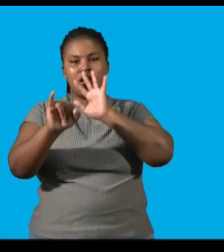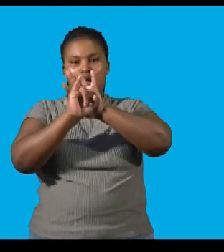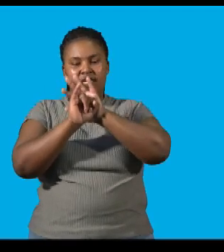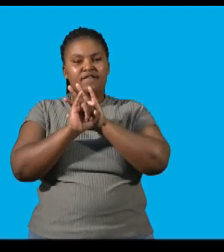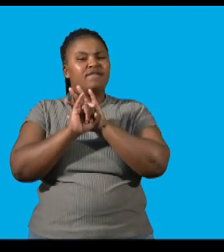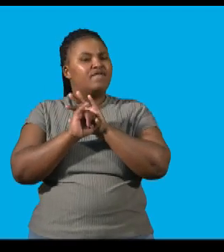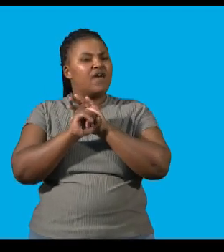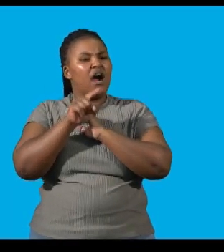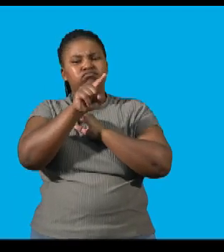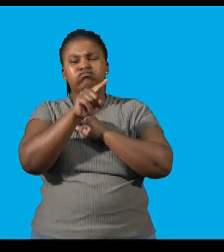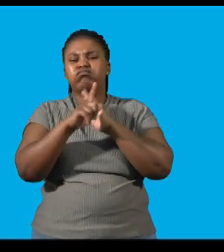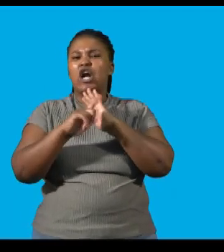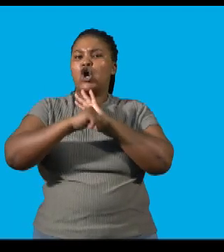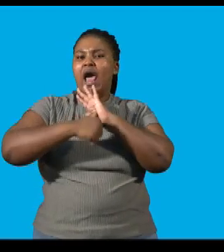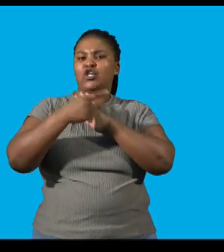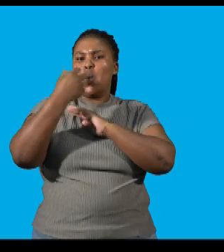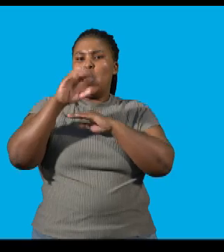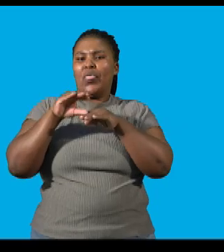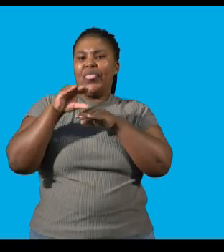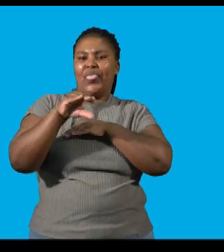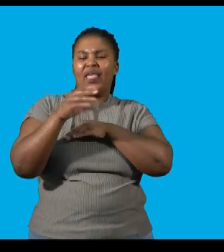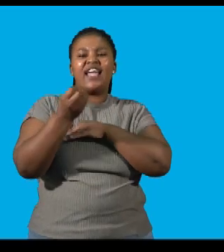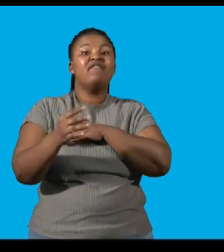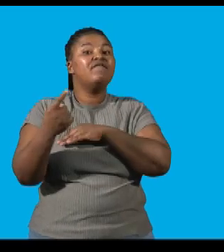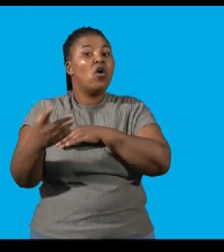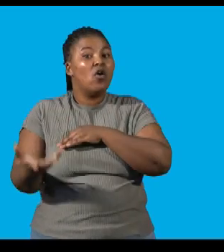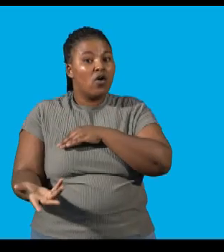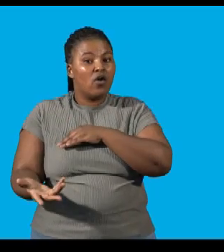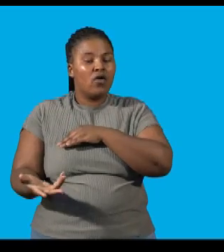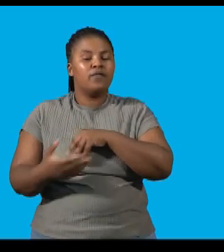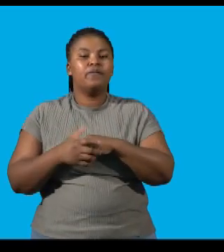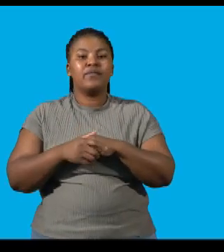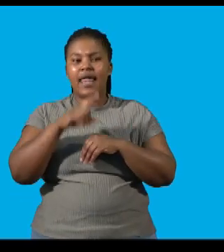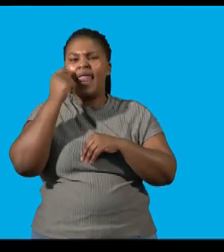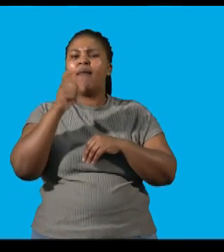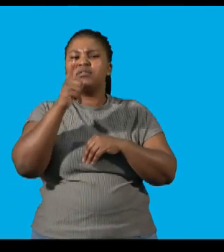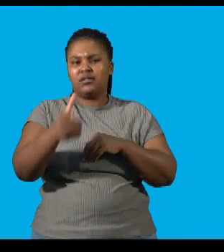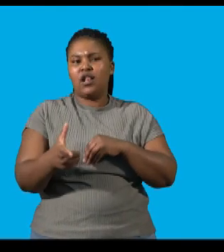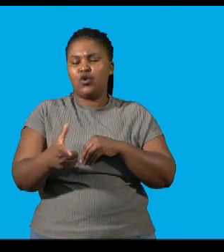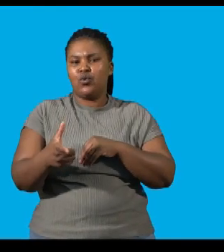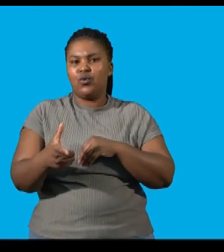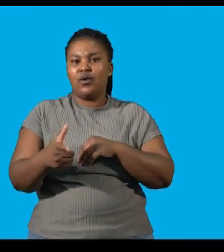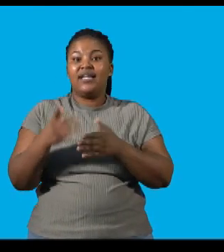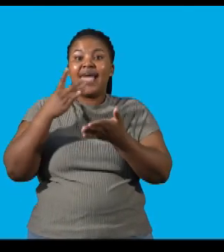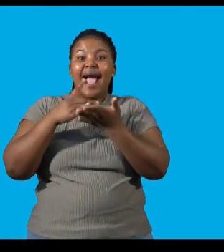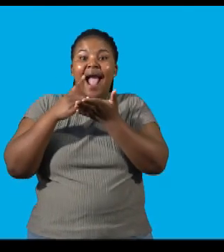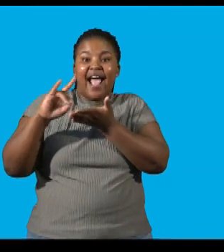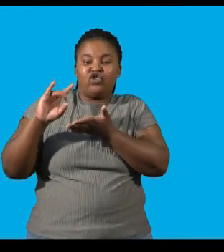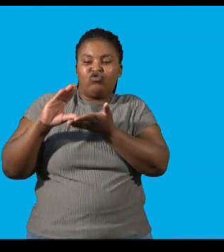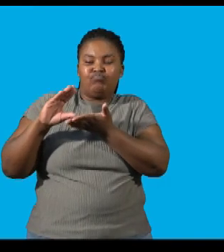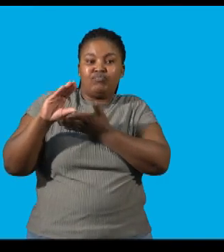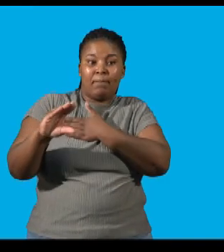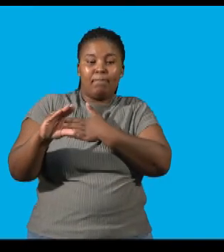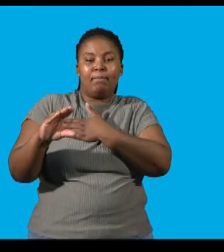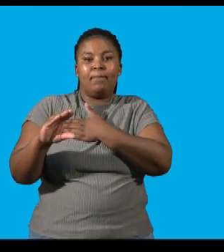tell what the grant or the incentive is given for. The name will tell you. It says it's a cash